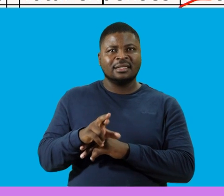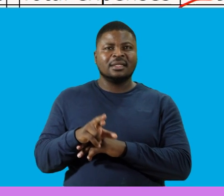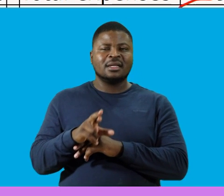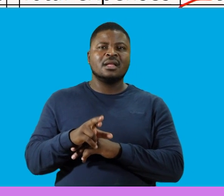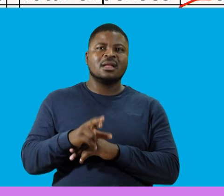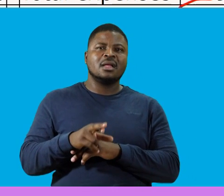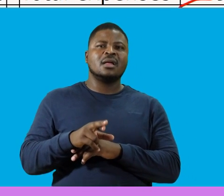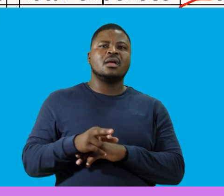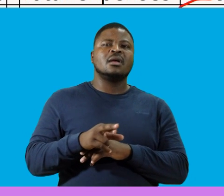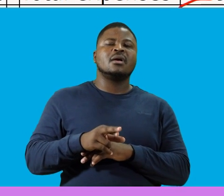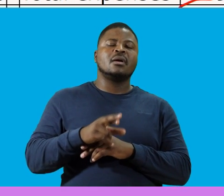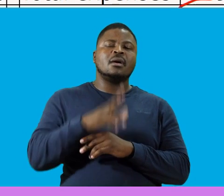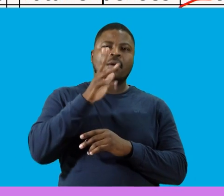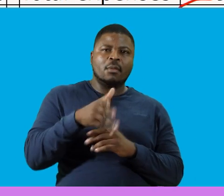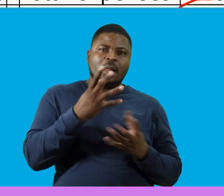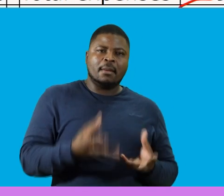him an answer of